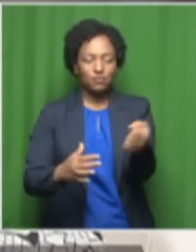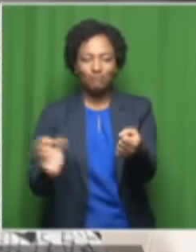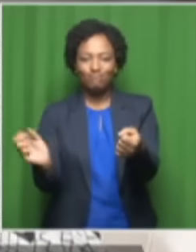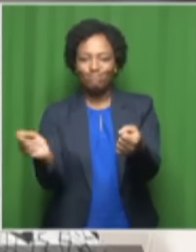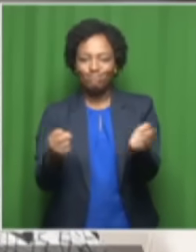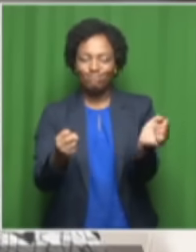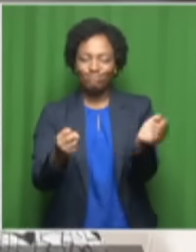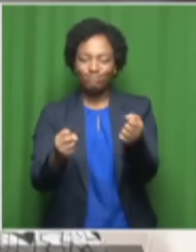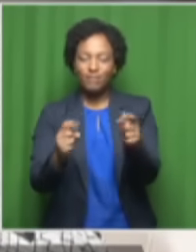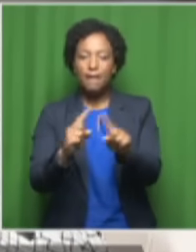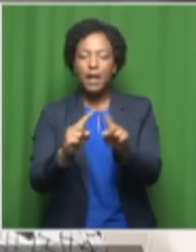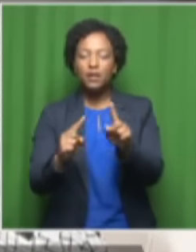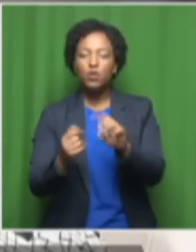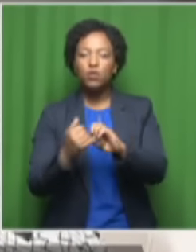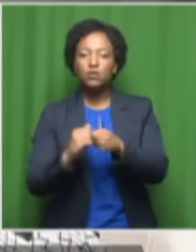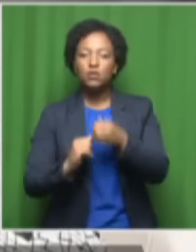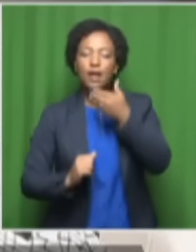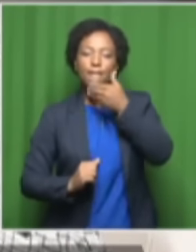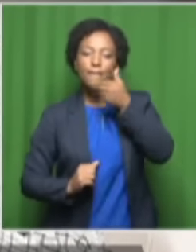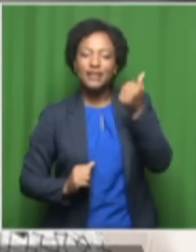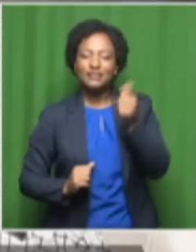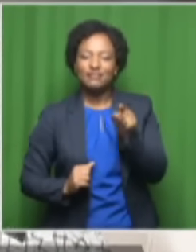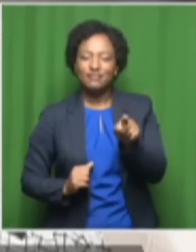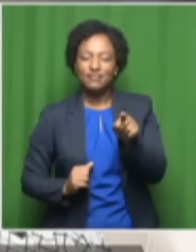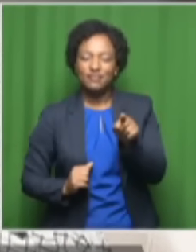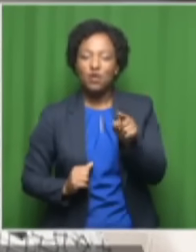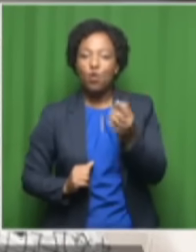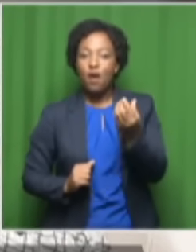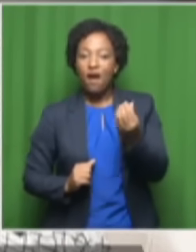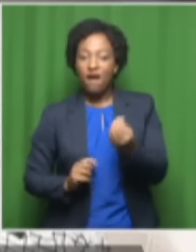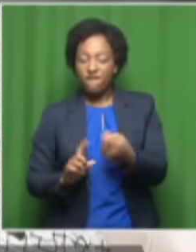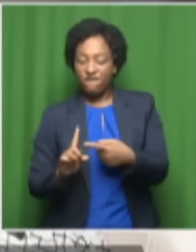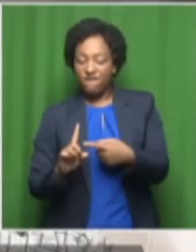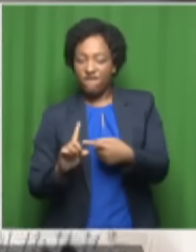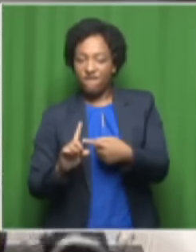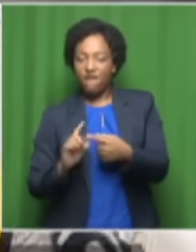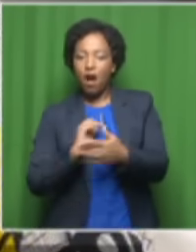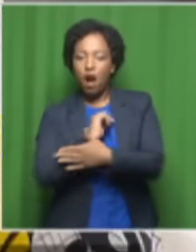be the likes of Belgium,